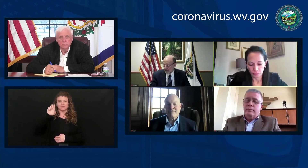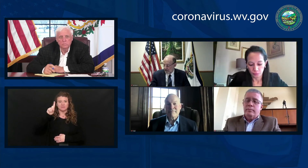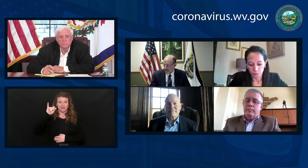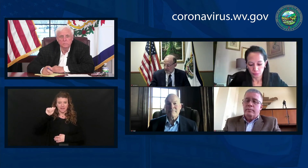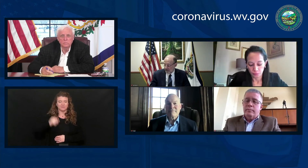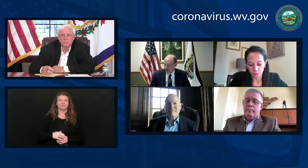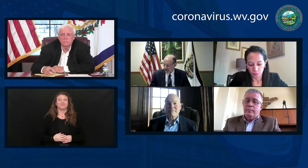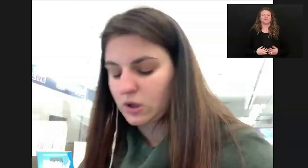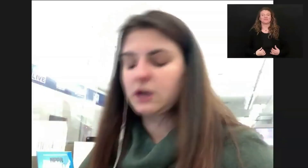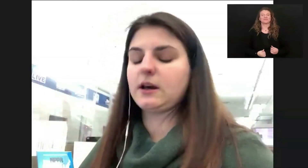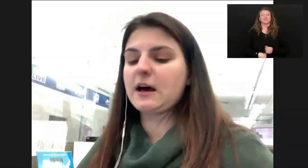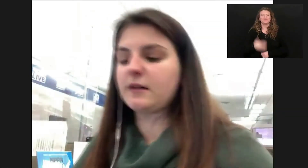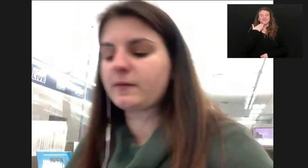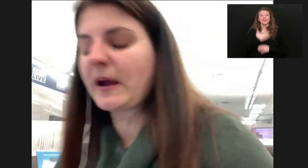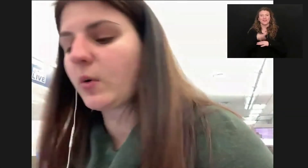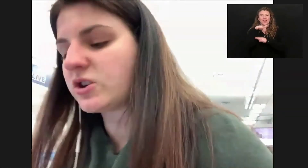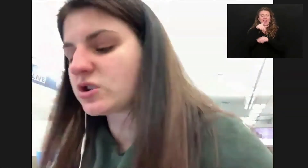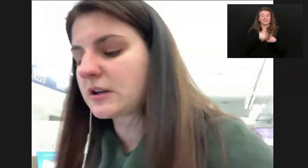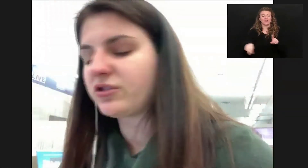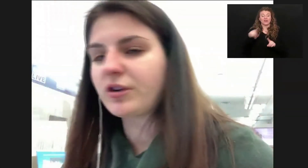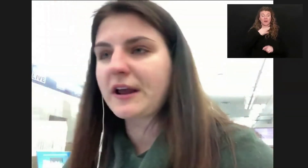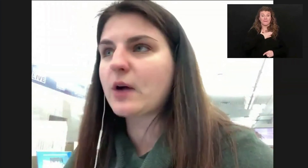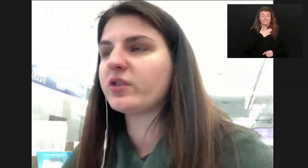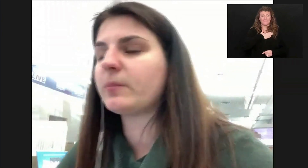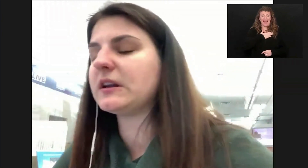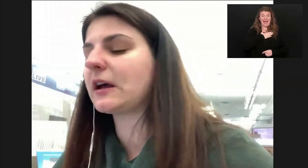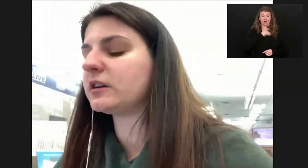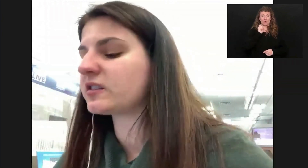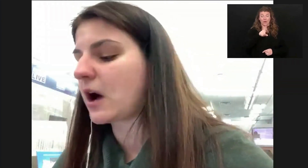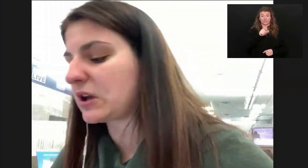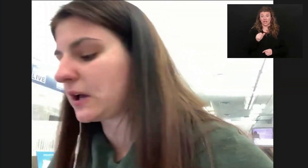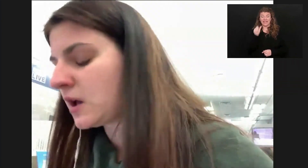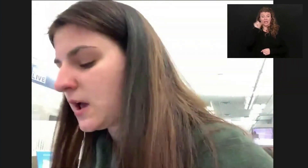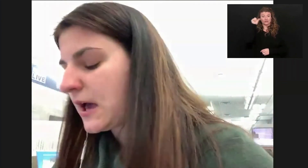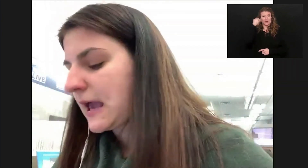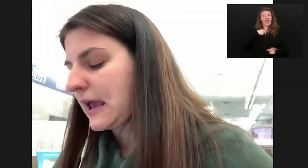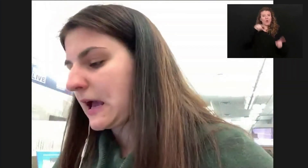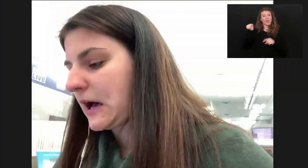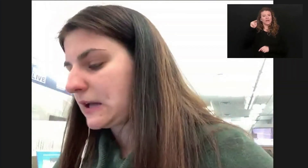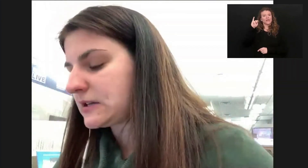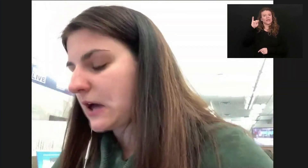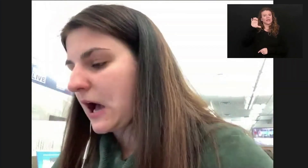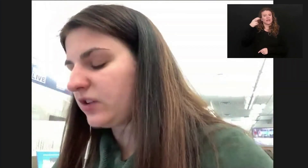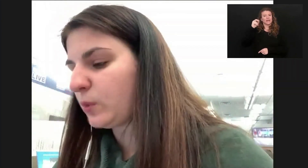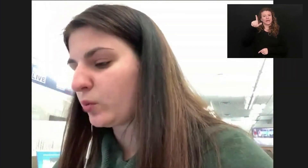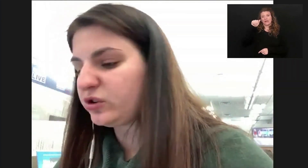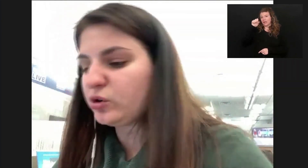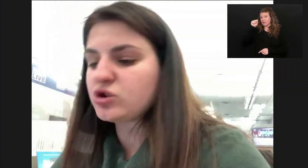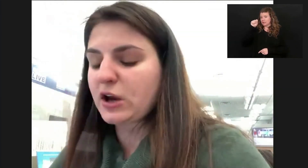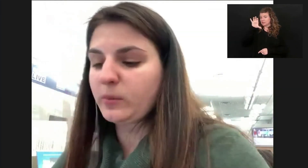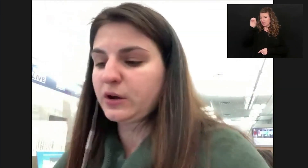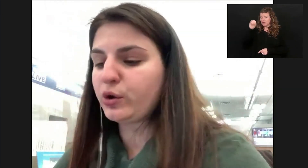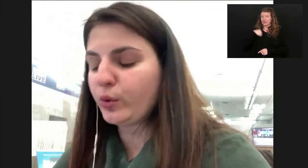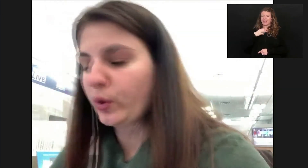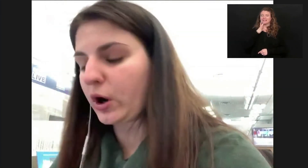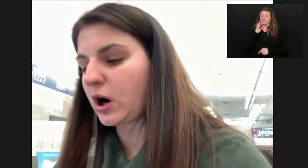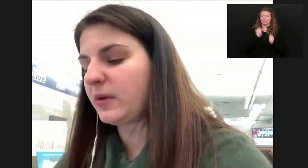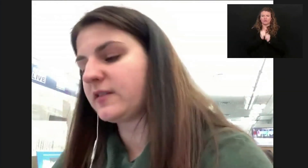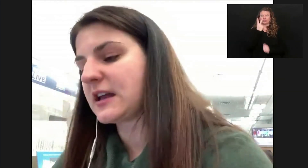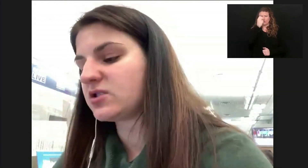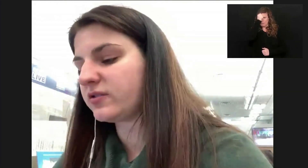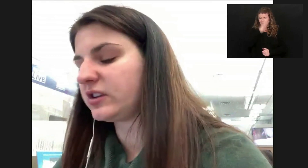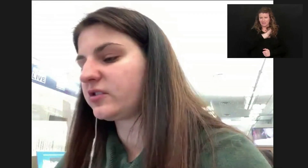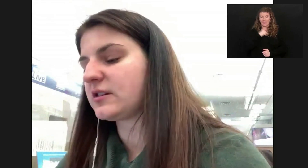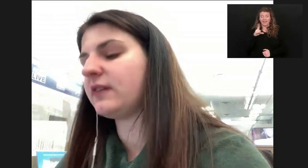All right. Good afternoon, everyone. For my question, yesterday I was up in Nicholas County. And I spoke with two gentlemen who were